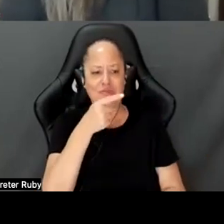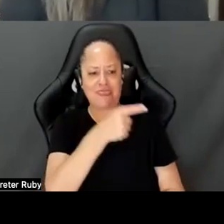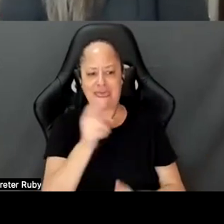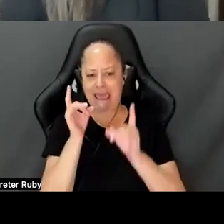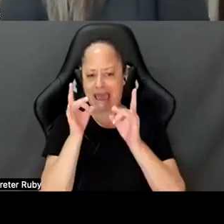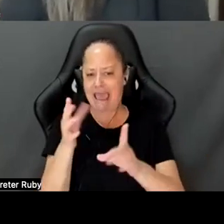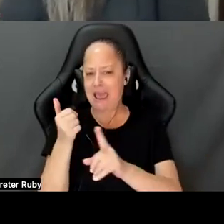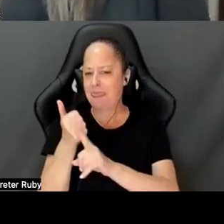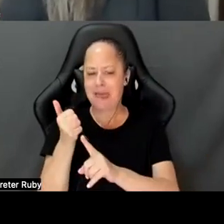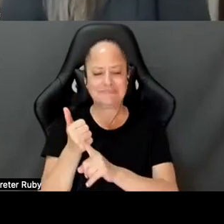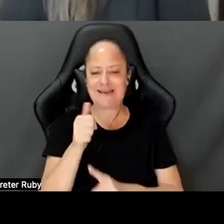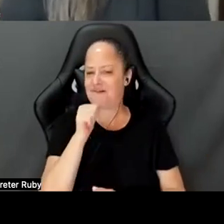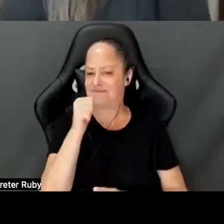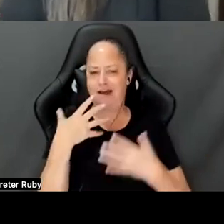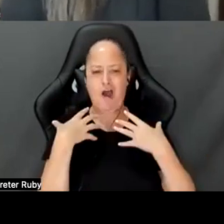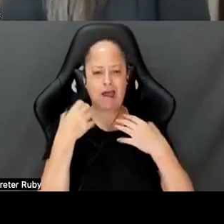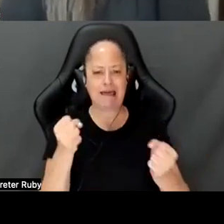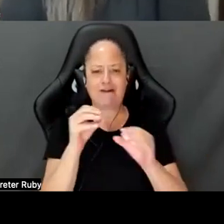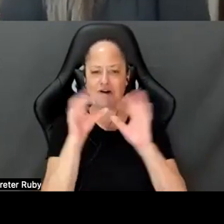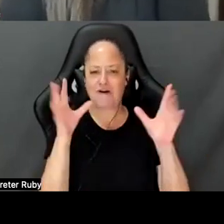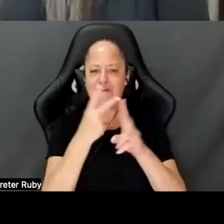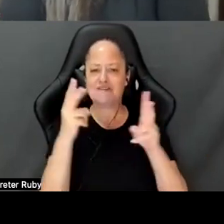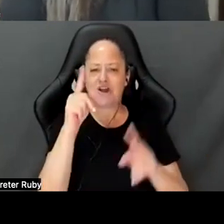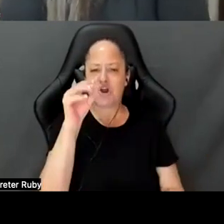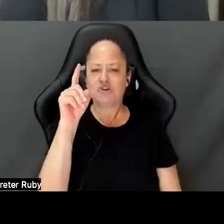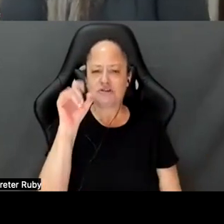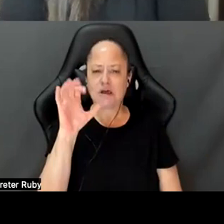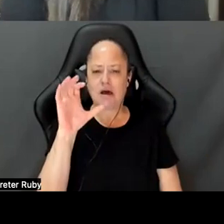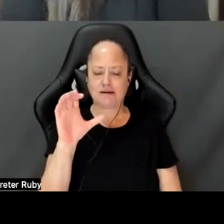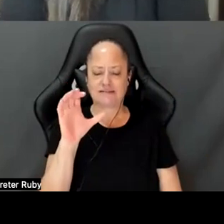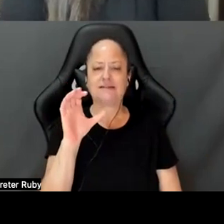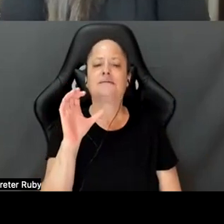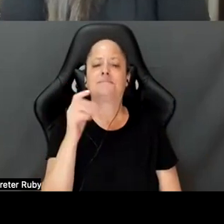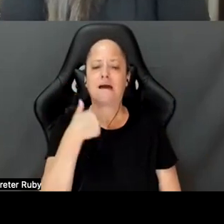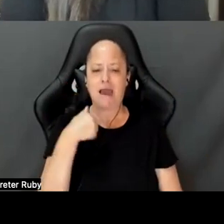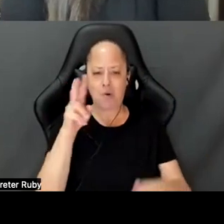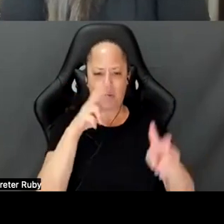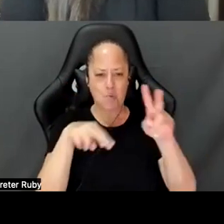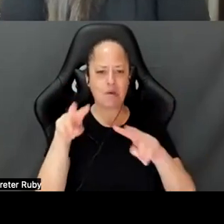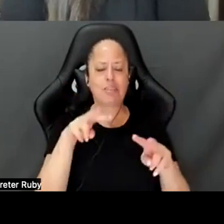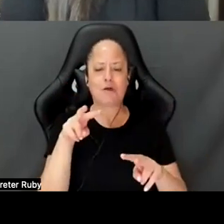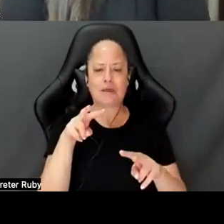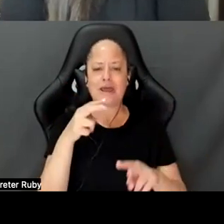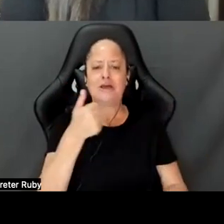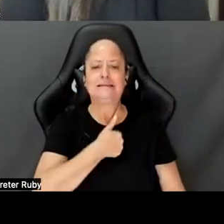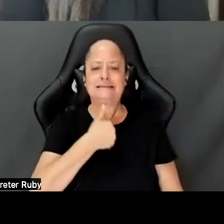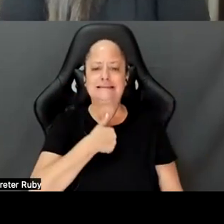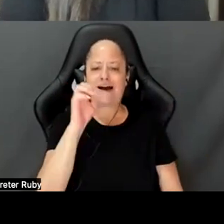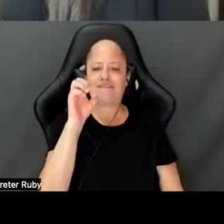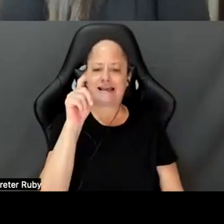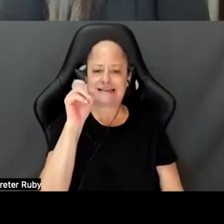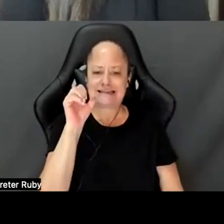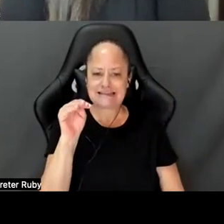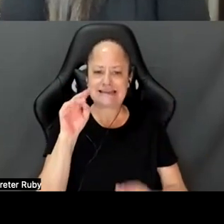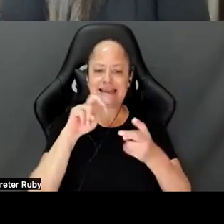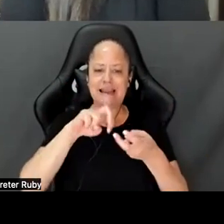themselves, that's not healthy. Obviously, that's very toxic. So that's one thing that I would look at. We all have self-esteem issues. I'm not saying that